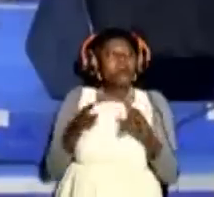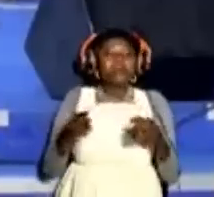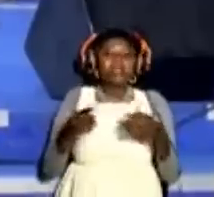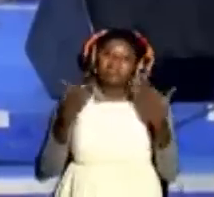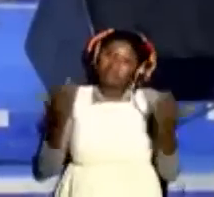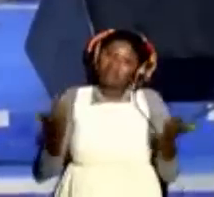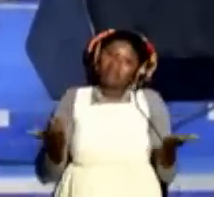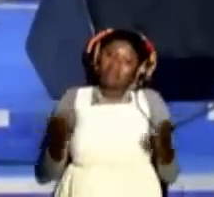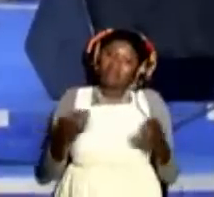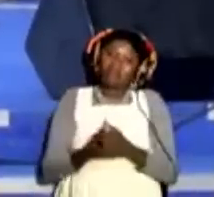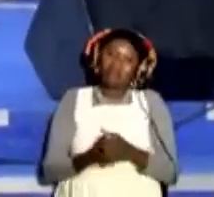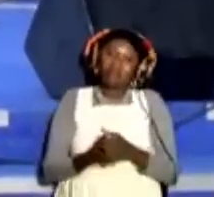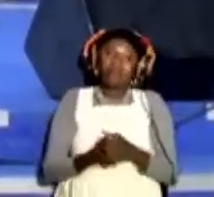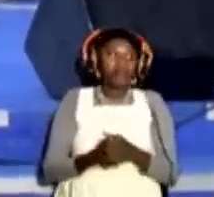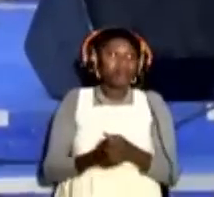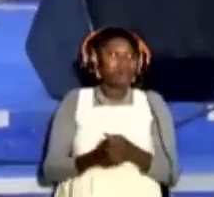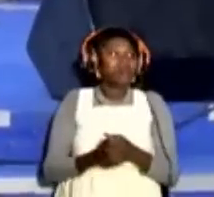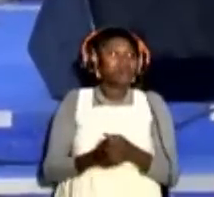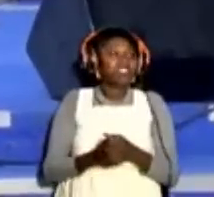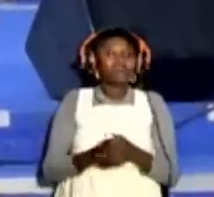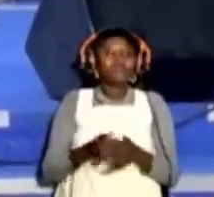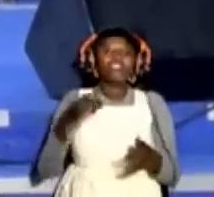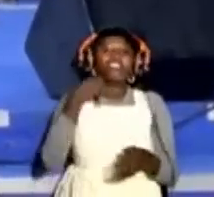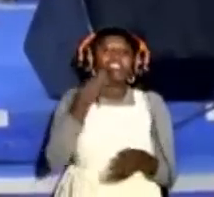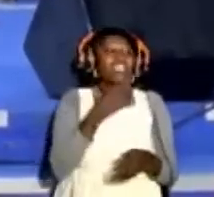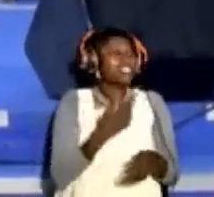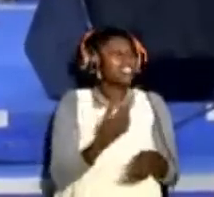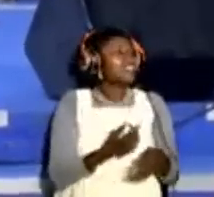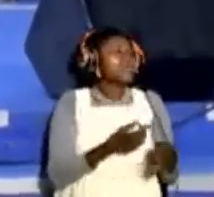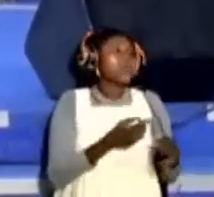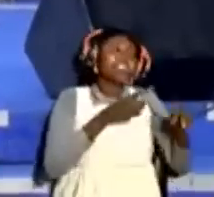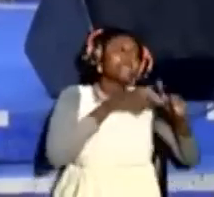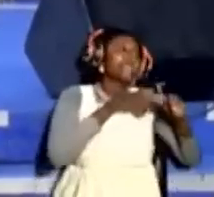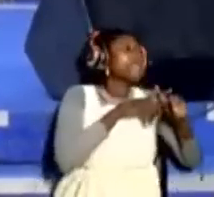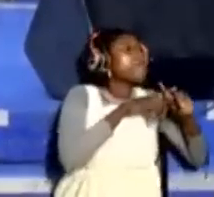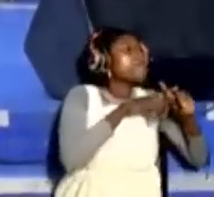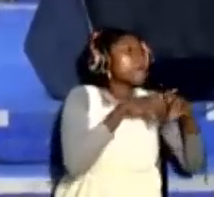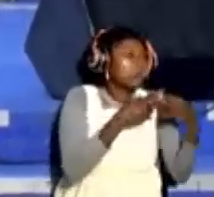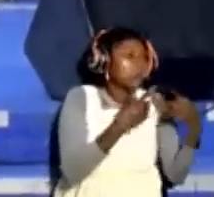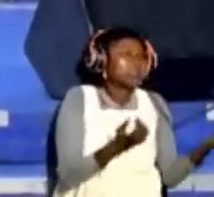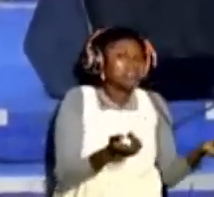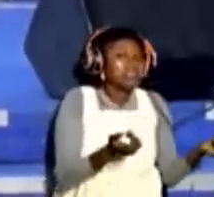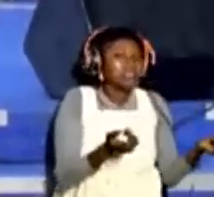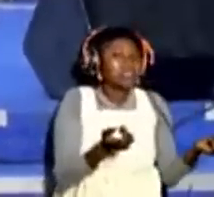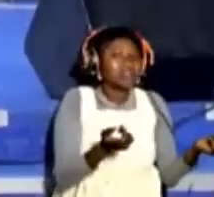Nevertheless. Please tell somebody. Say nevertheless.